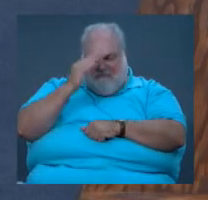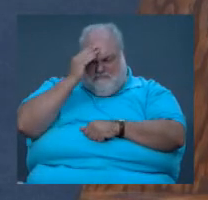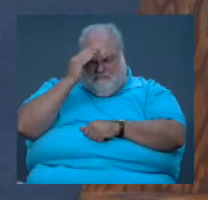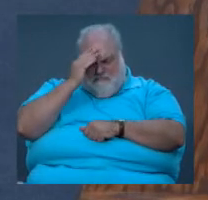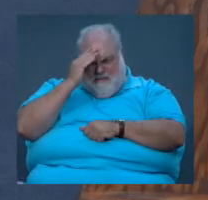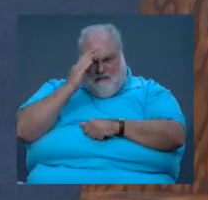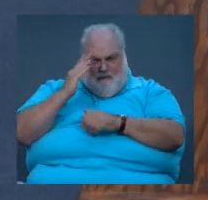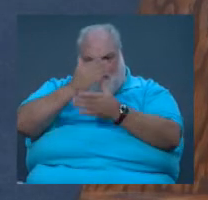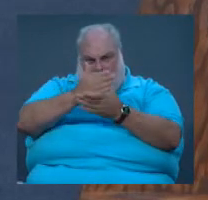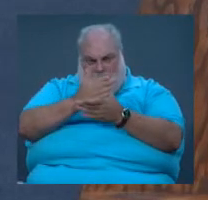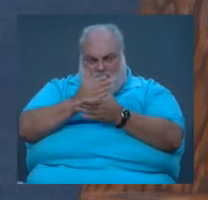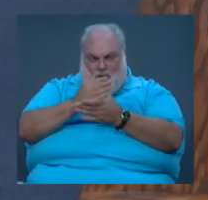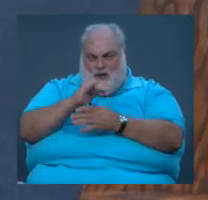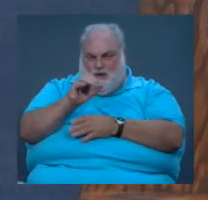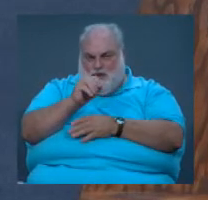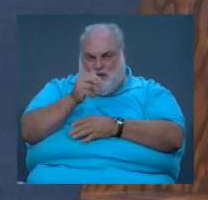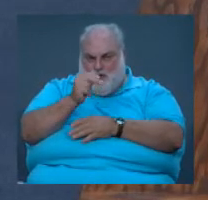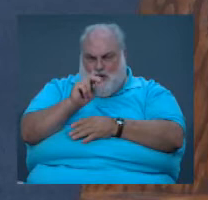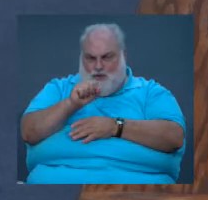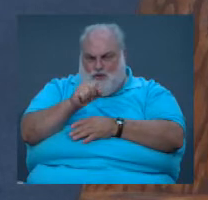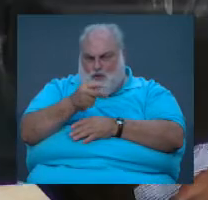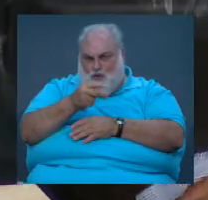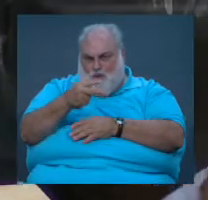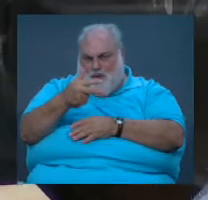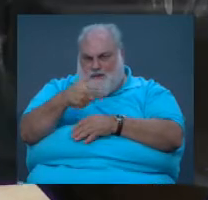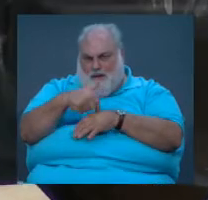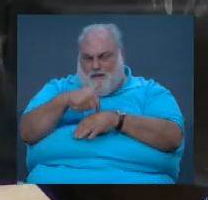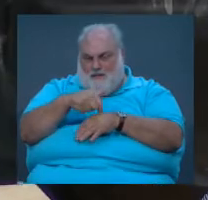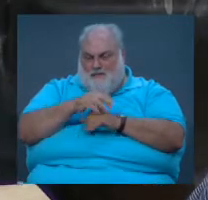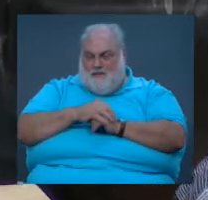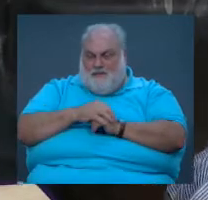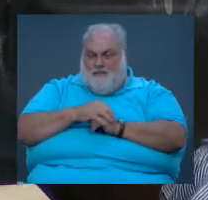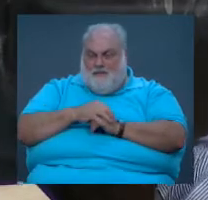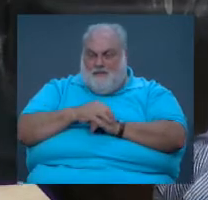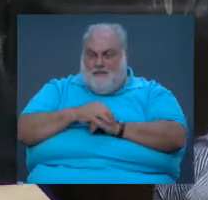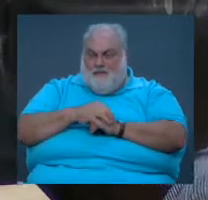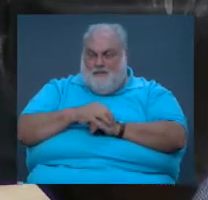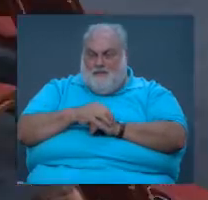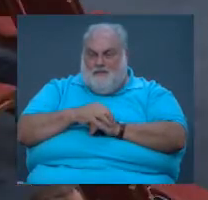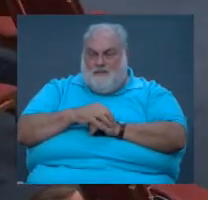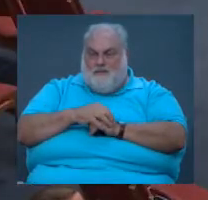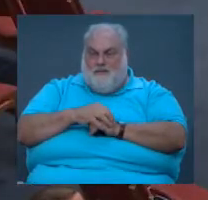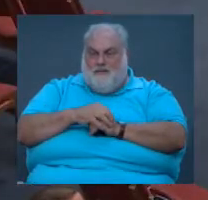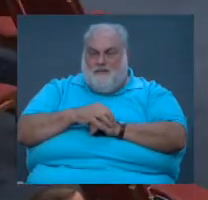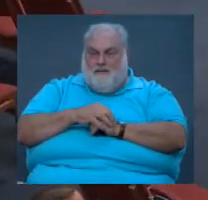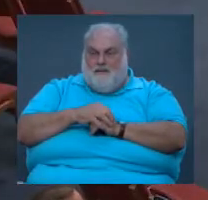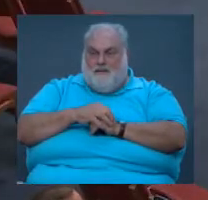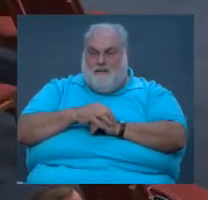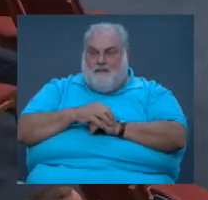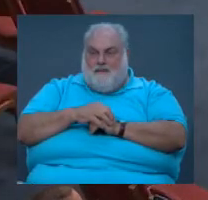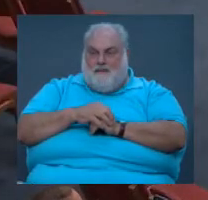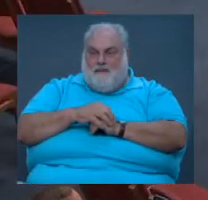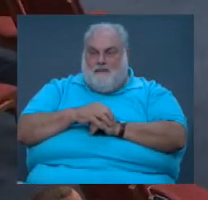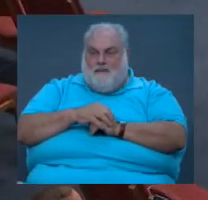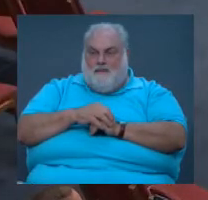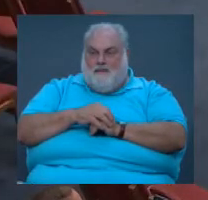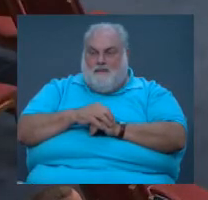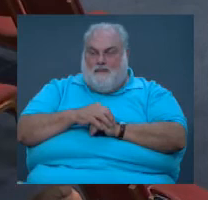you interfered with Joan's question 2 or 3 times, okay? Yes, ma'am. Thank you. Thank you. No special